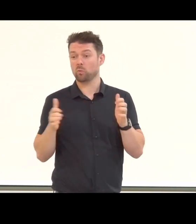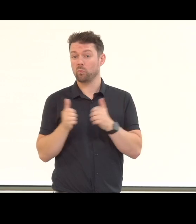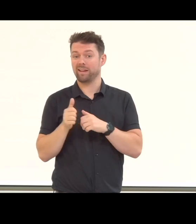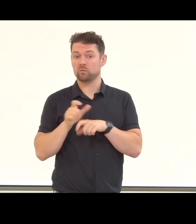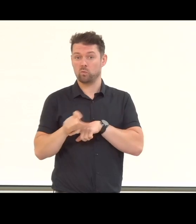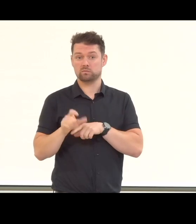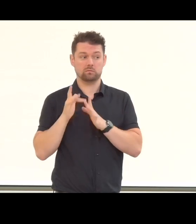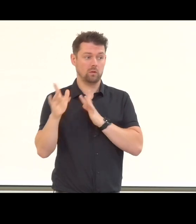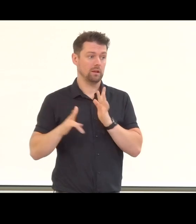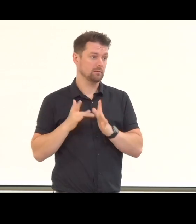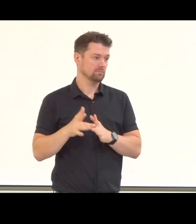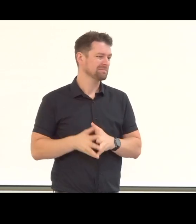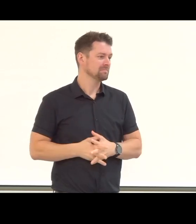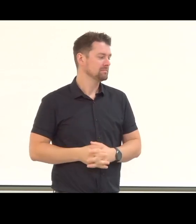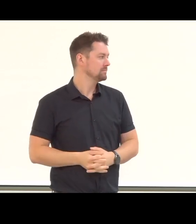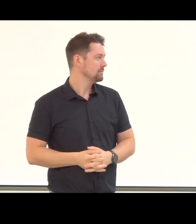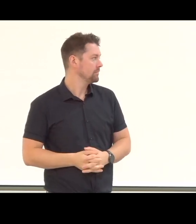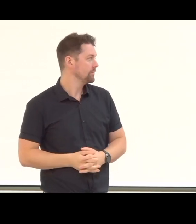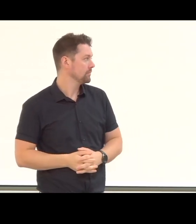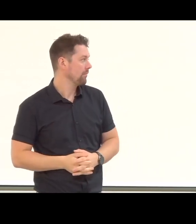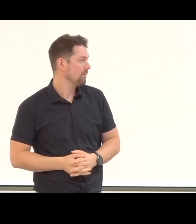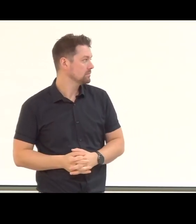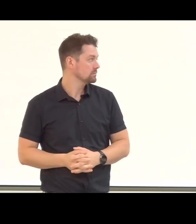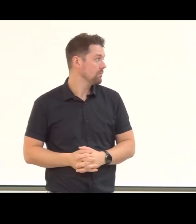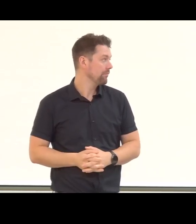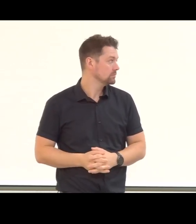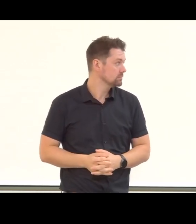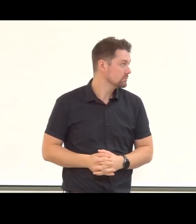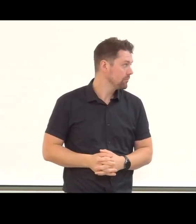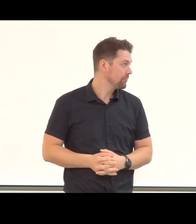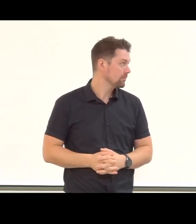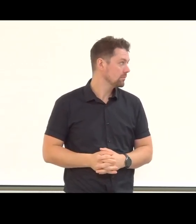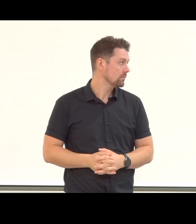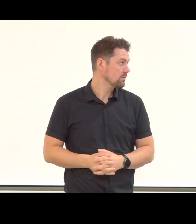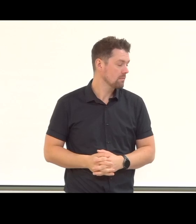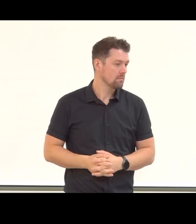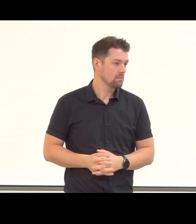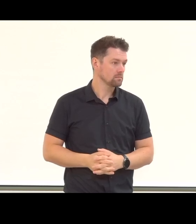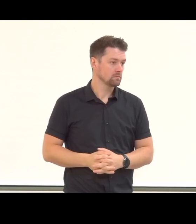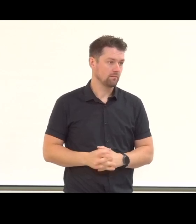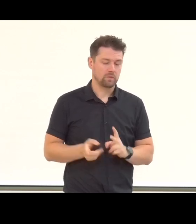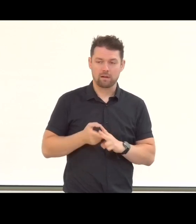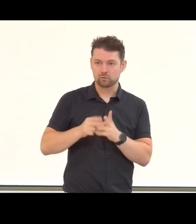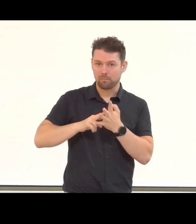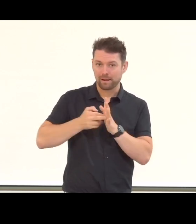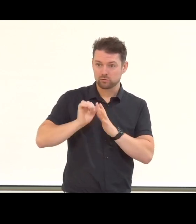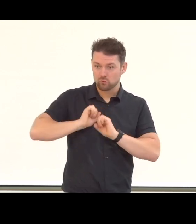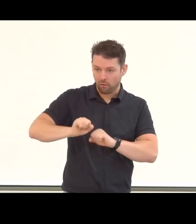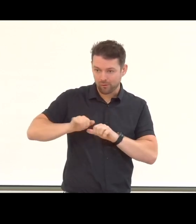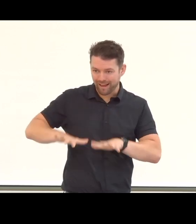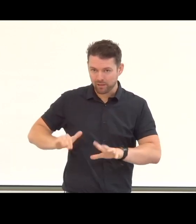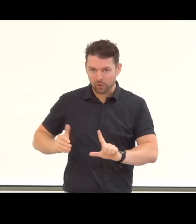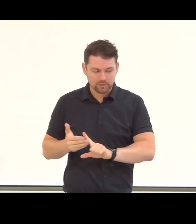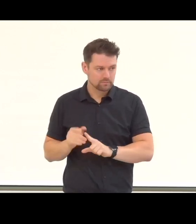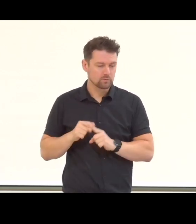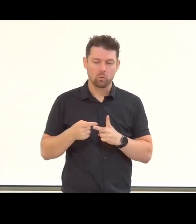Exactly. Yeah. It spreads over some weekends. There's a lot to take away, even if you kind of are planning to do your own analog. So even if you have